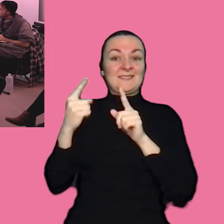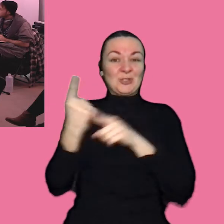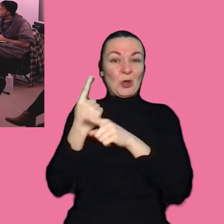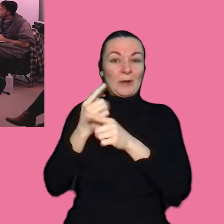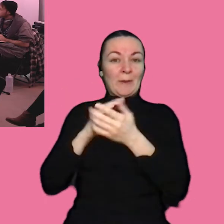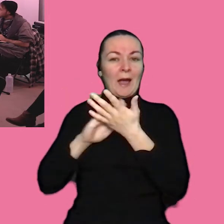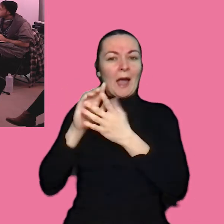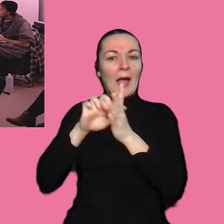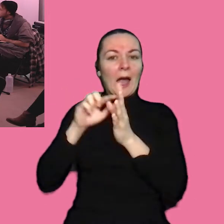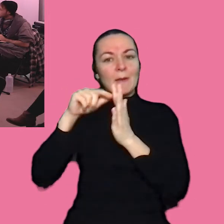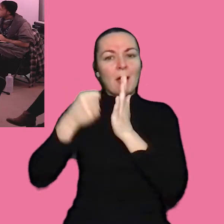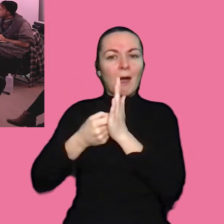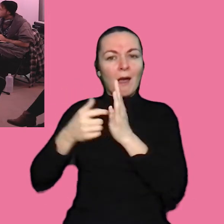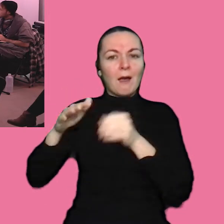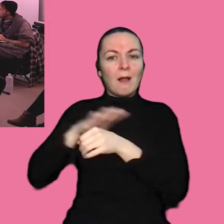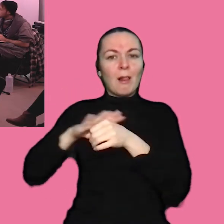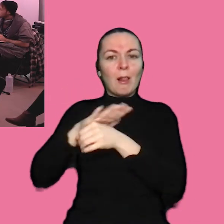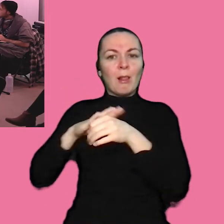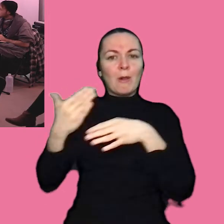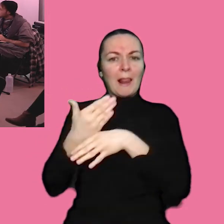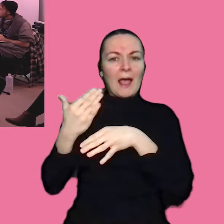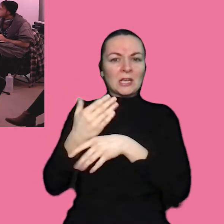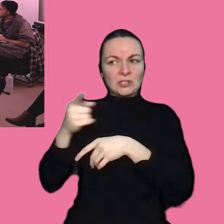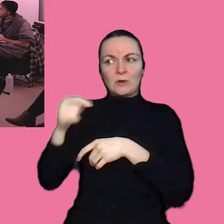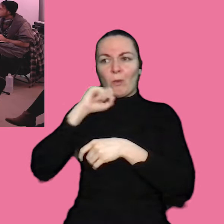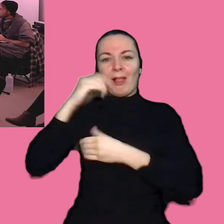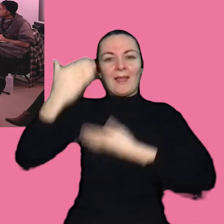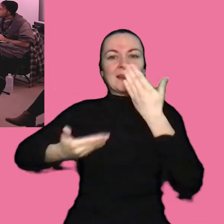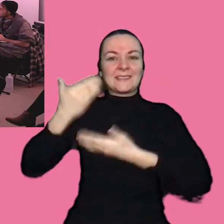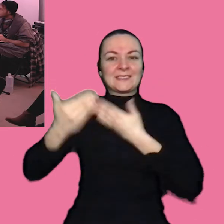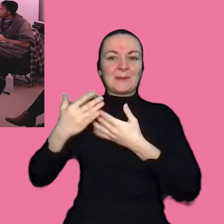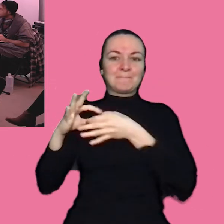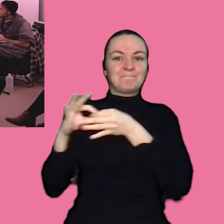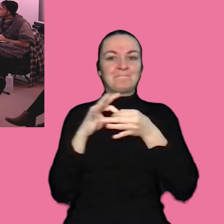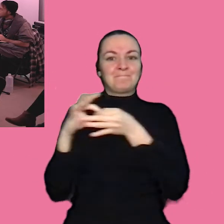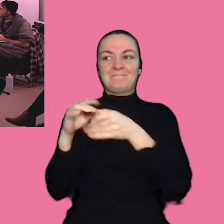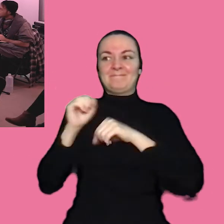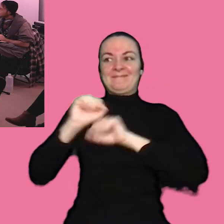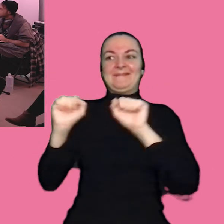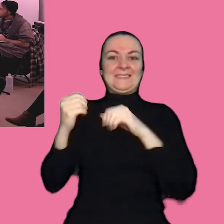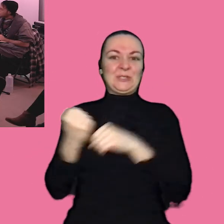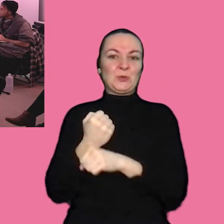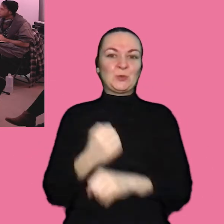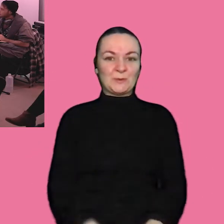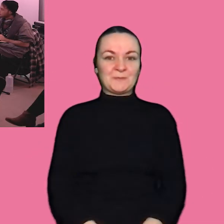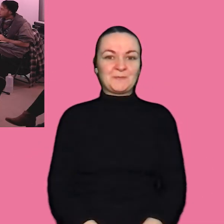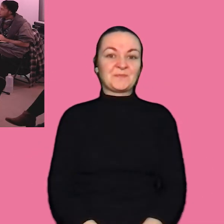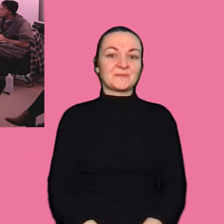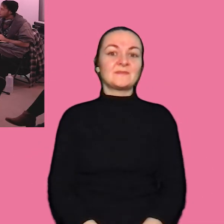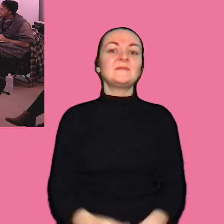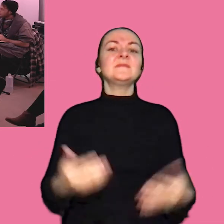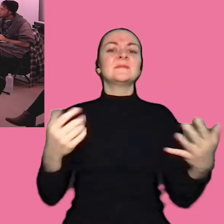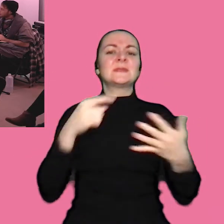to maybe telling more about the hyper local actions and collaboration that they're